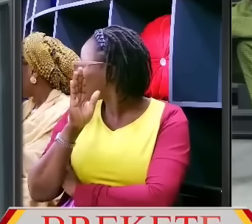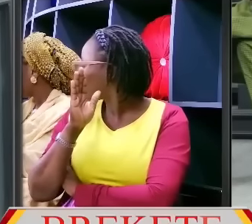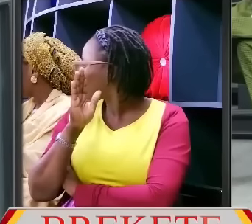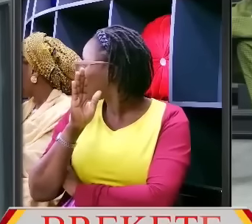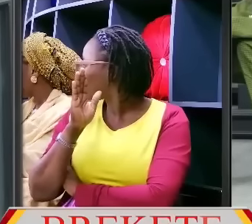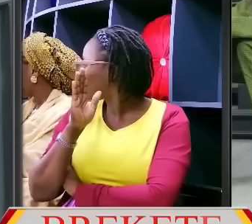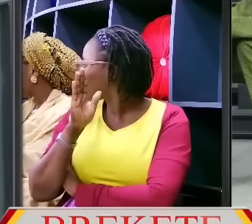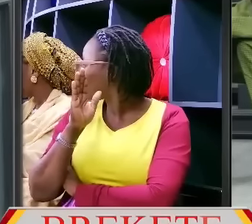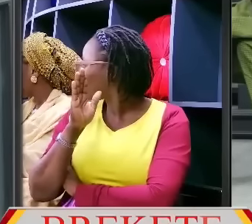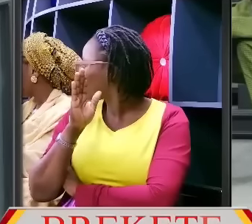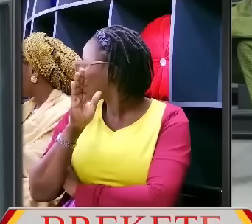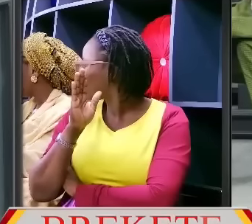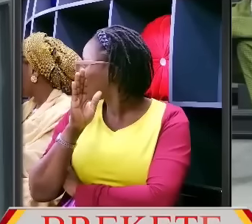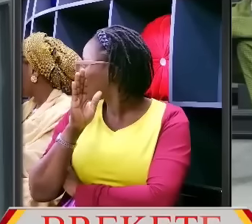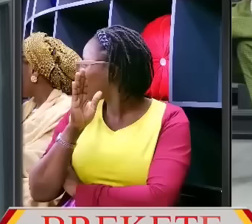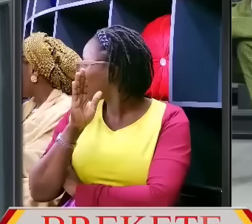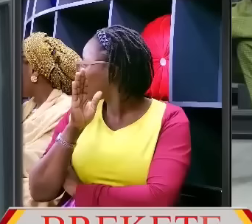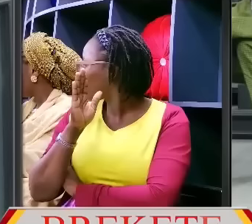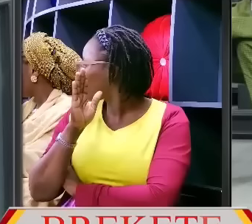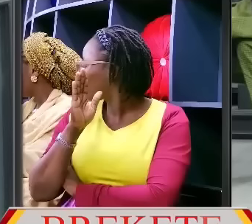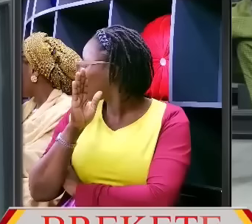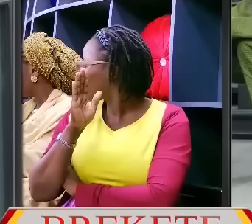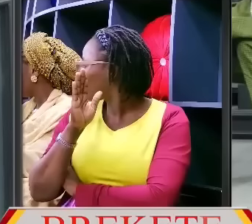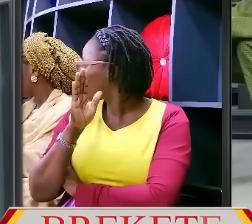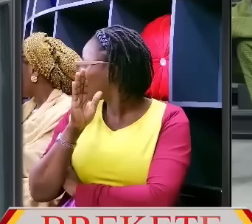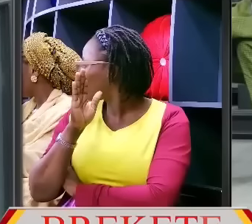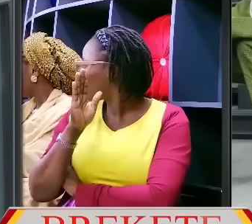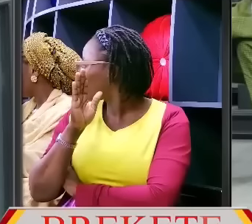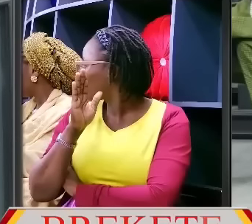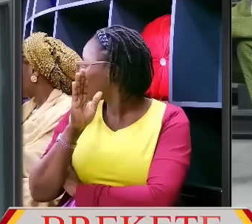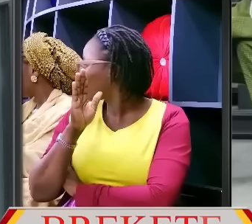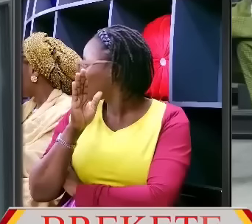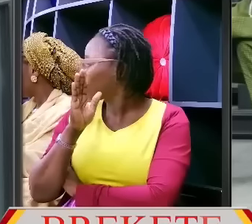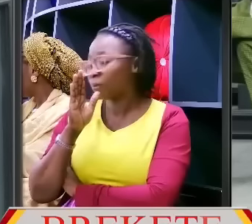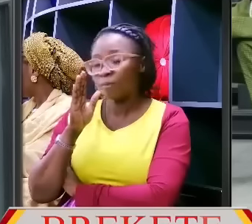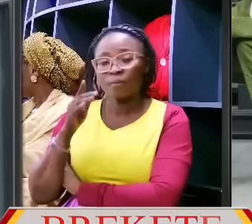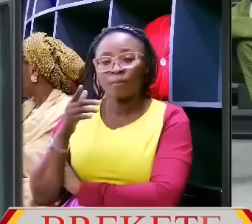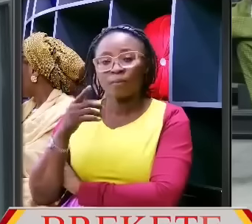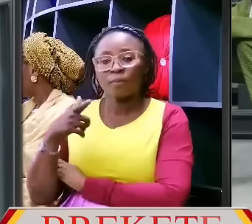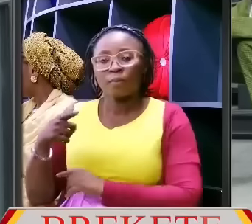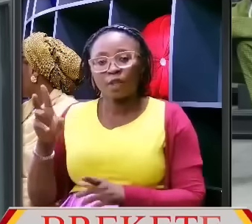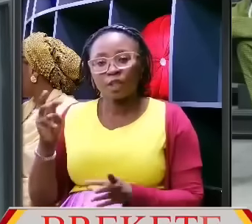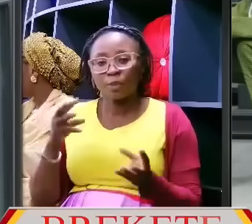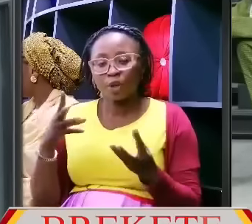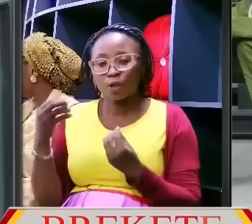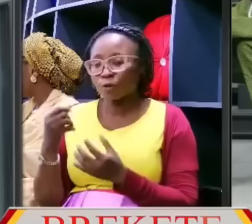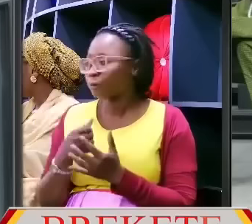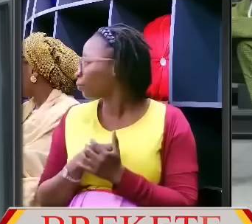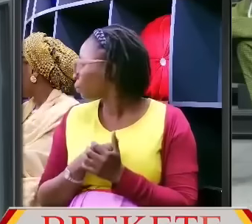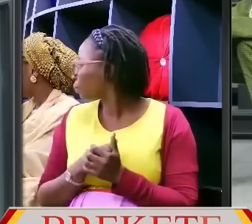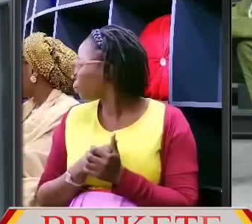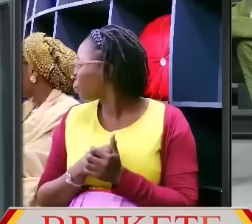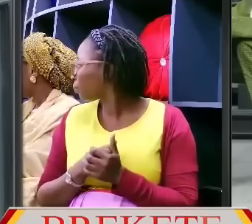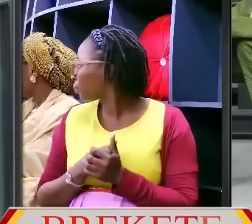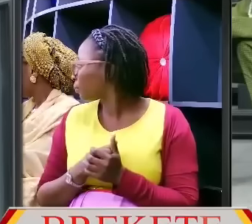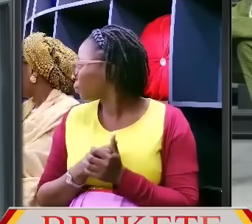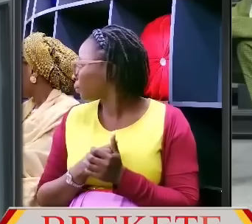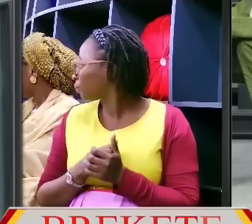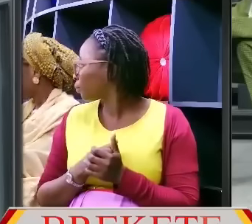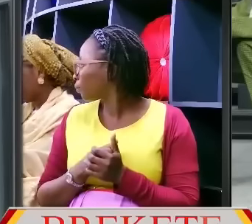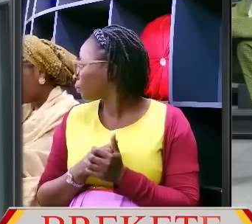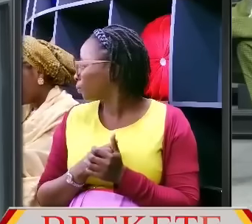Escort my brother Suleiman out of the studio. Gently, no rush, you know. No rush, thank you. Yes. So,